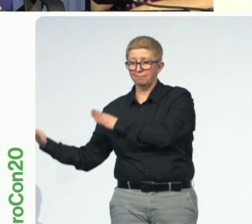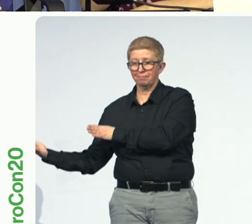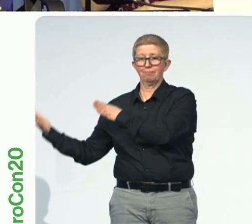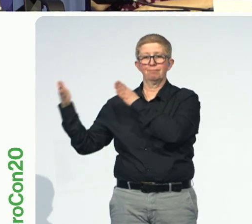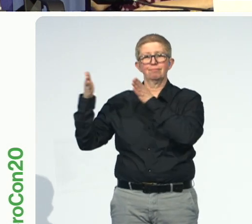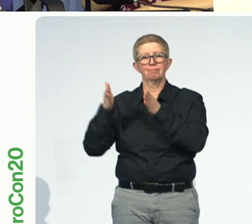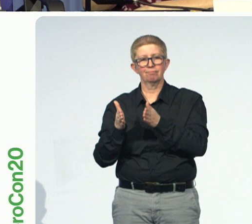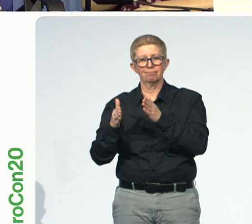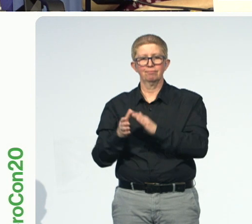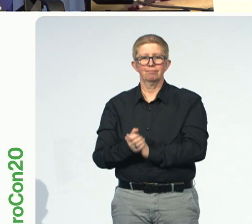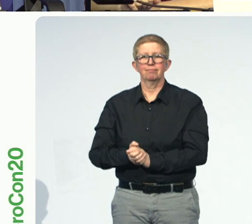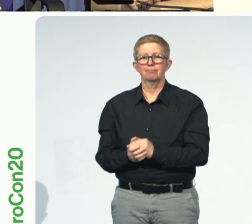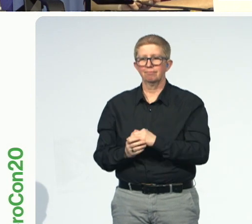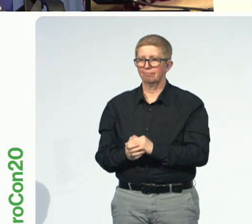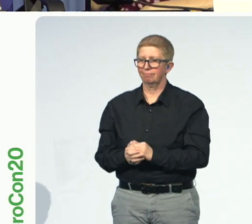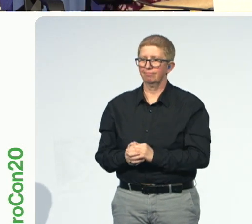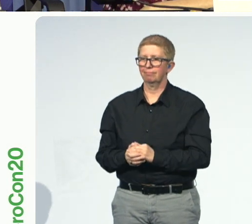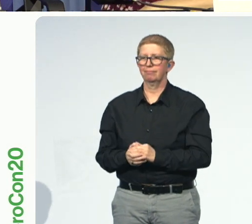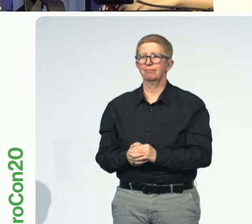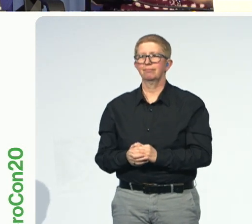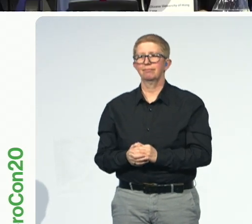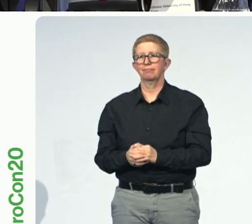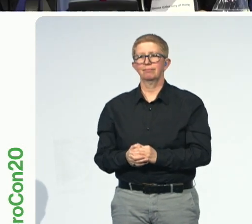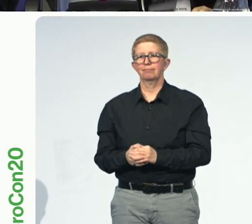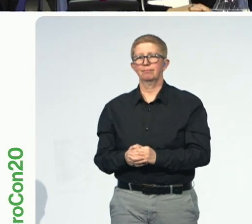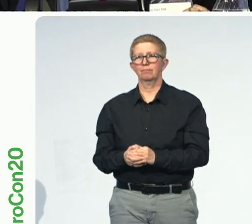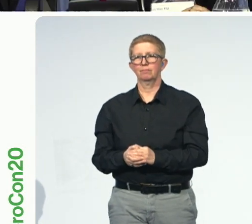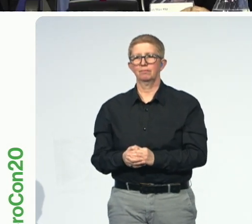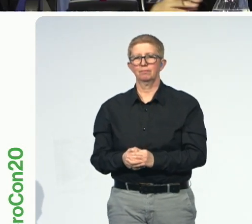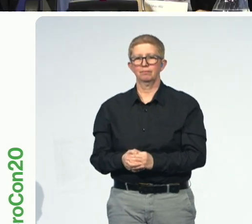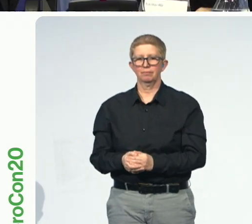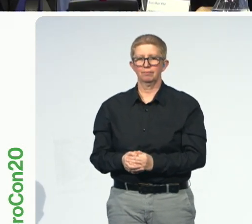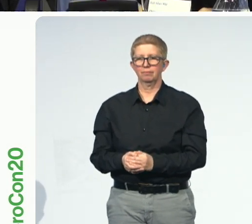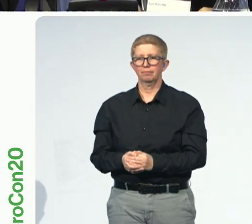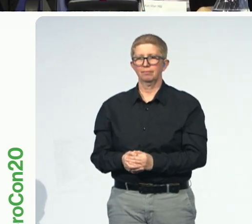Your sign-in was this again, is that correct? Perfect.